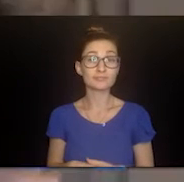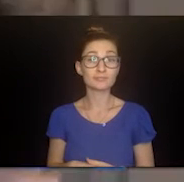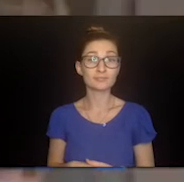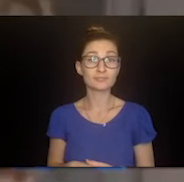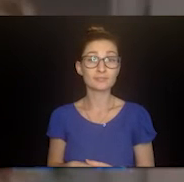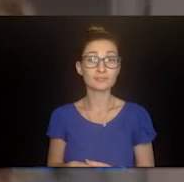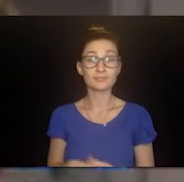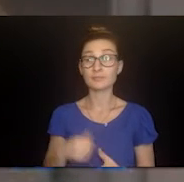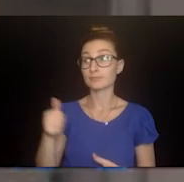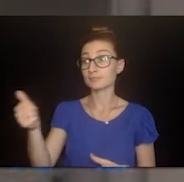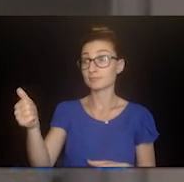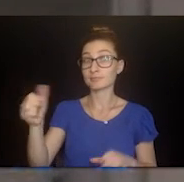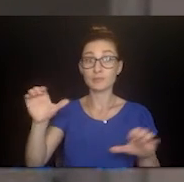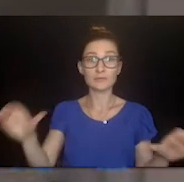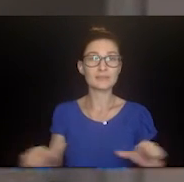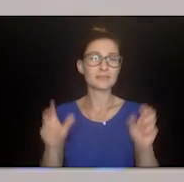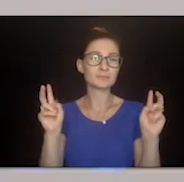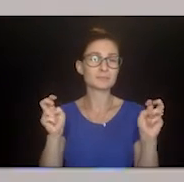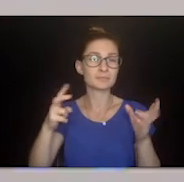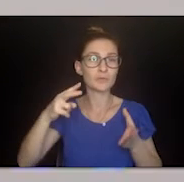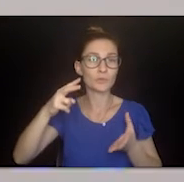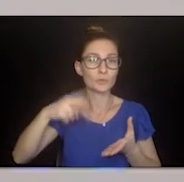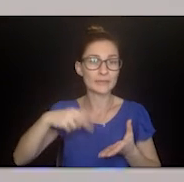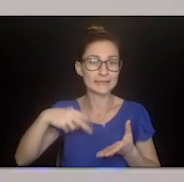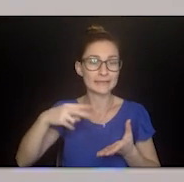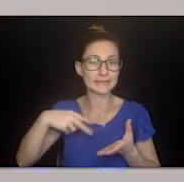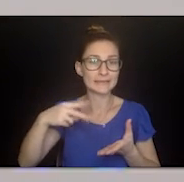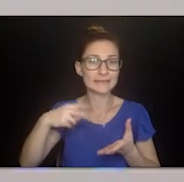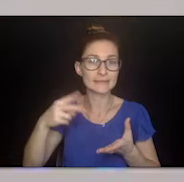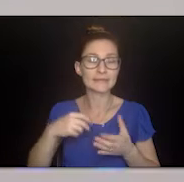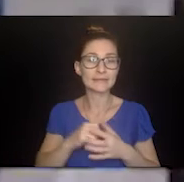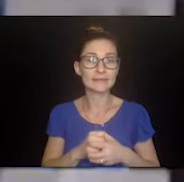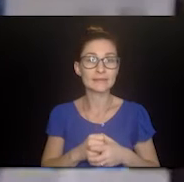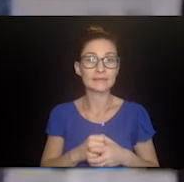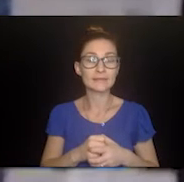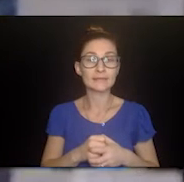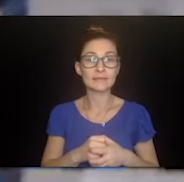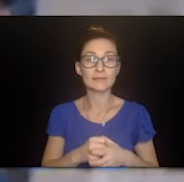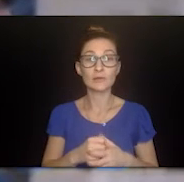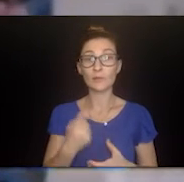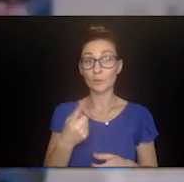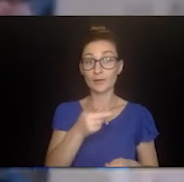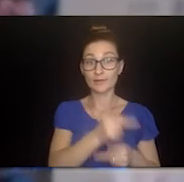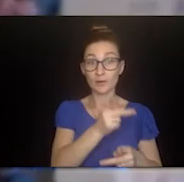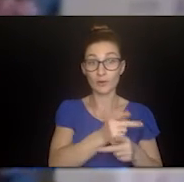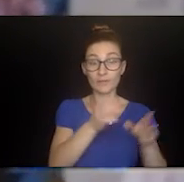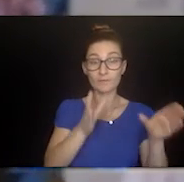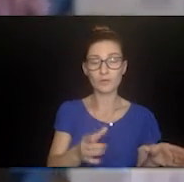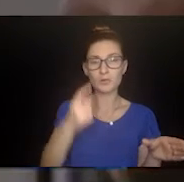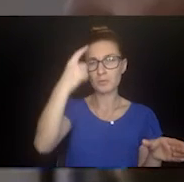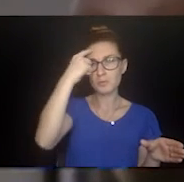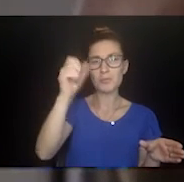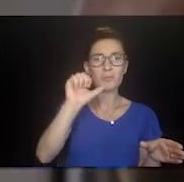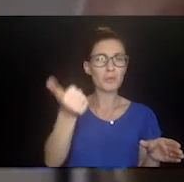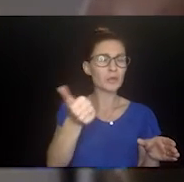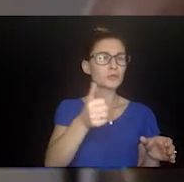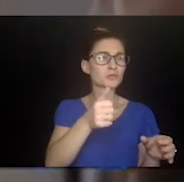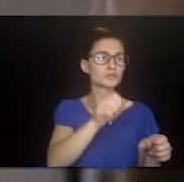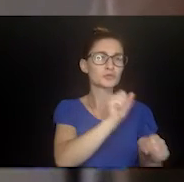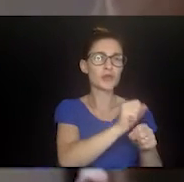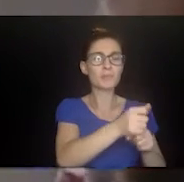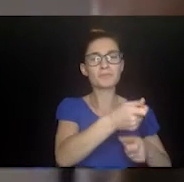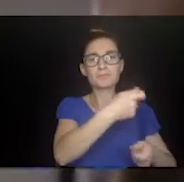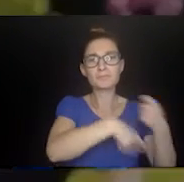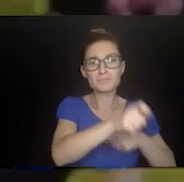one of the other carers, and it said she was thinking about a job change, not working with Thomas, but another job that she